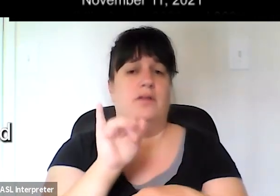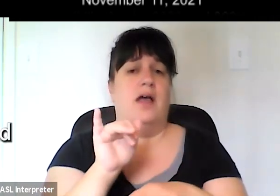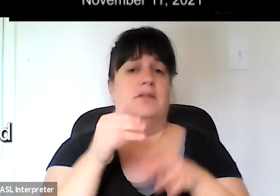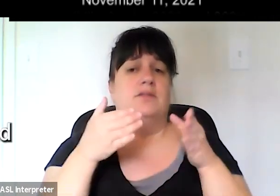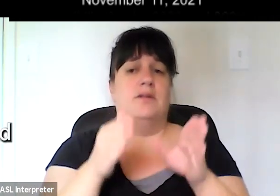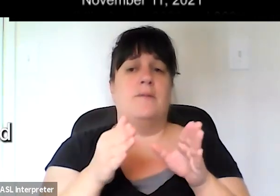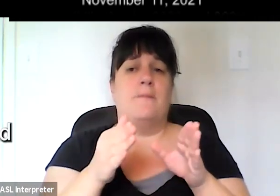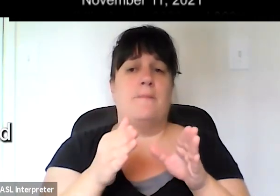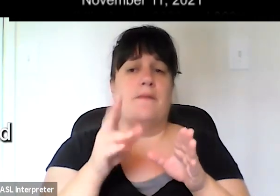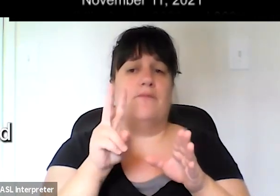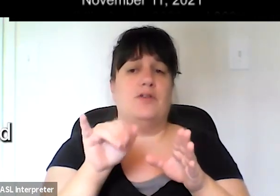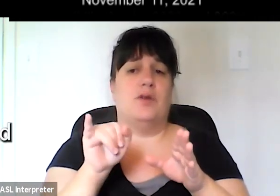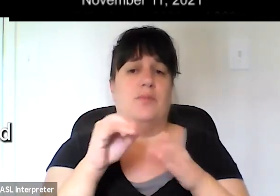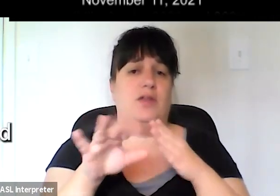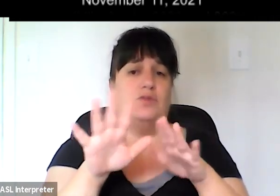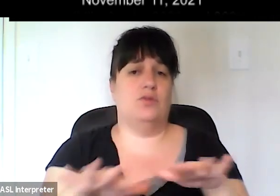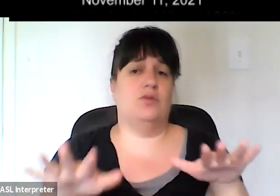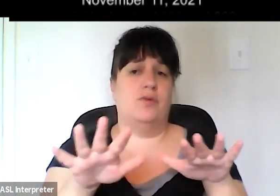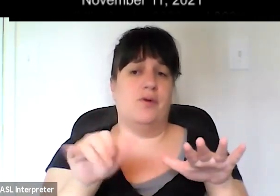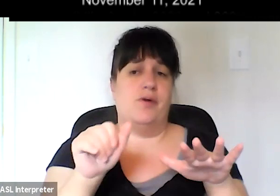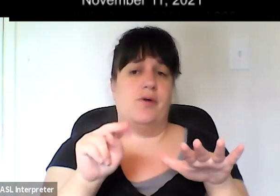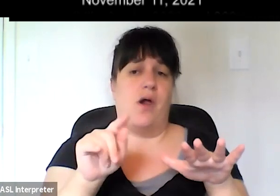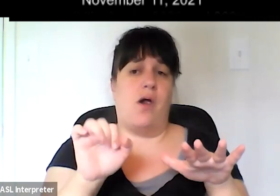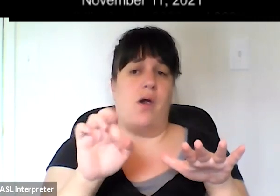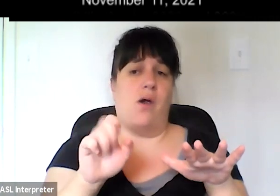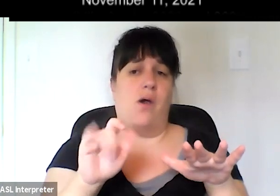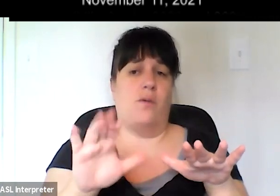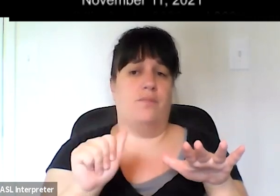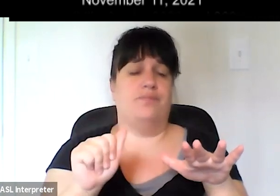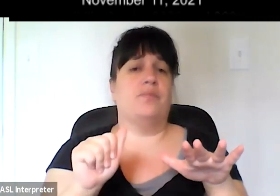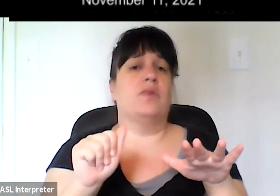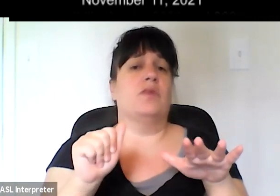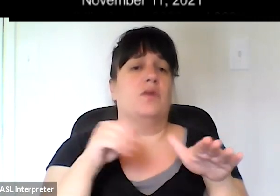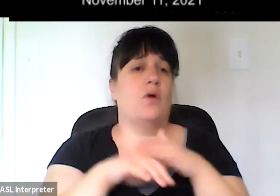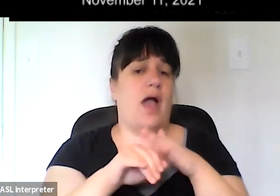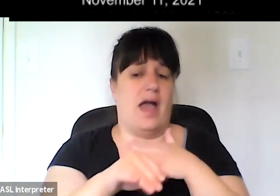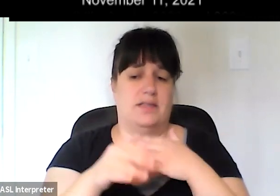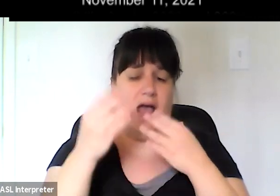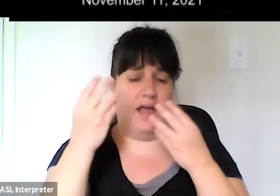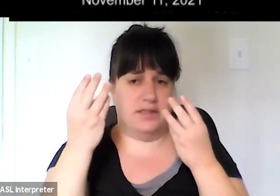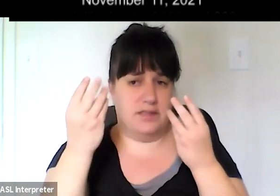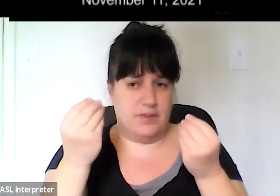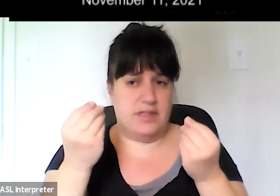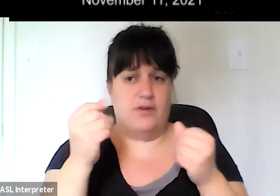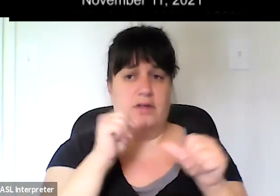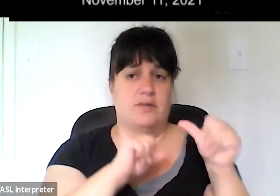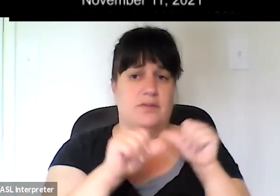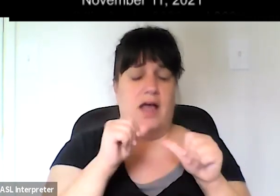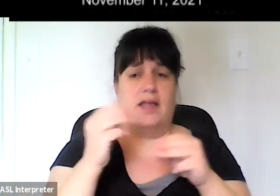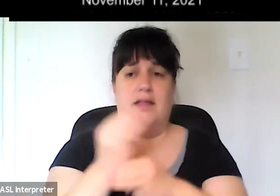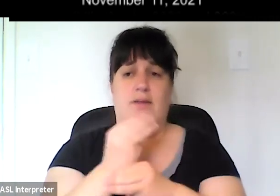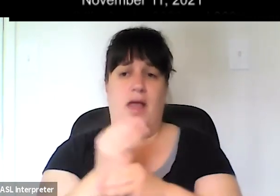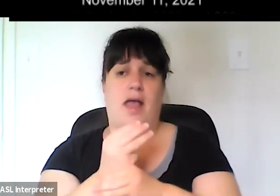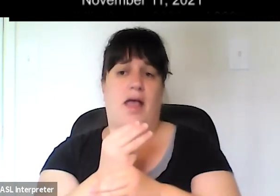enabling visually impaired students across Karnataka to access materials of science and mathematics through